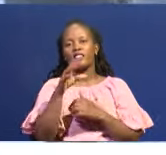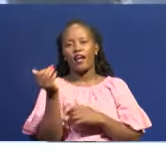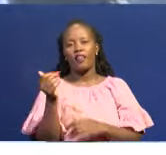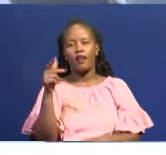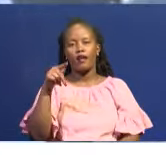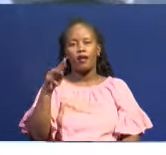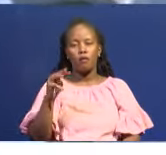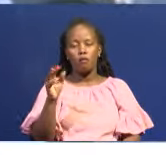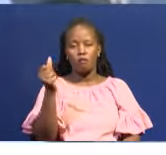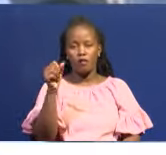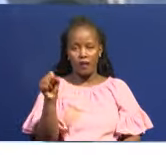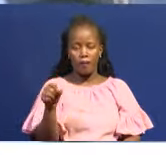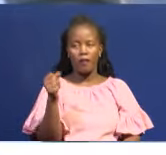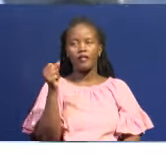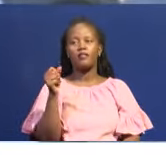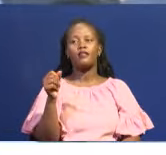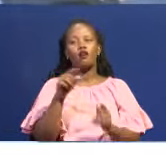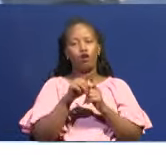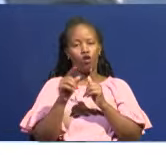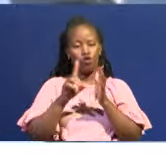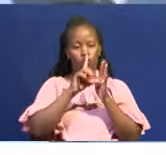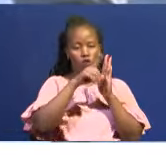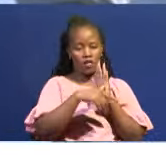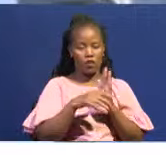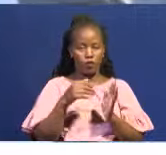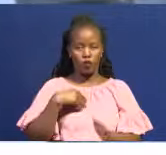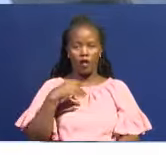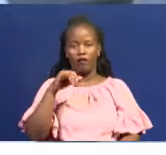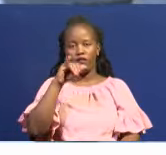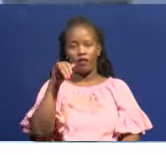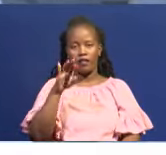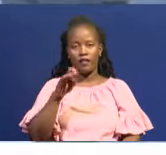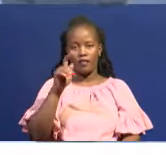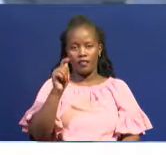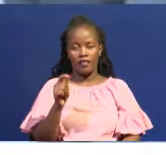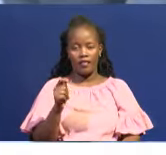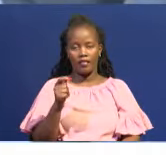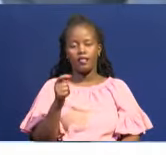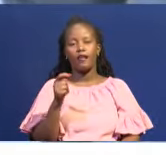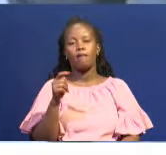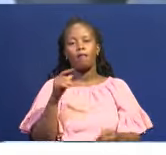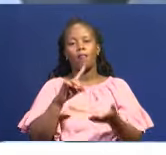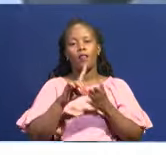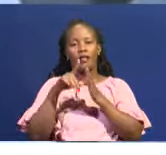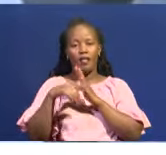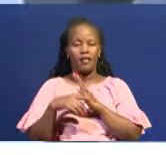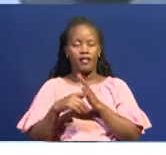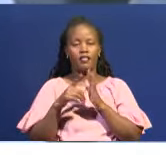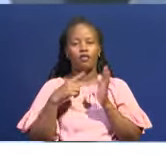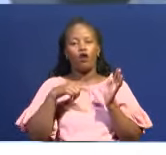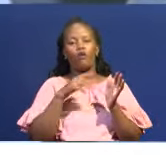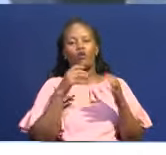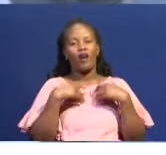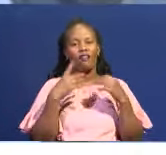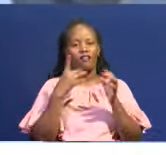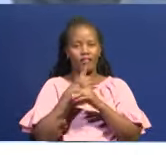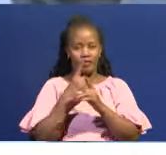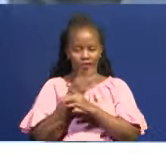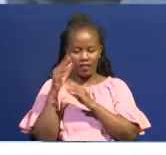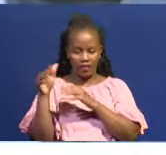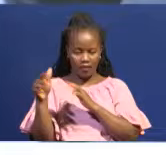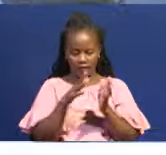PMS, and later on we'll do jet tank. So once we've done that, we'll now do dedicated lines by